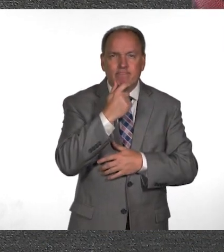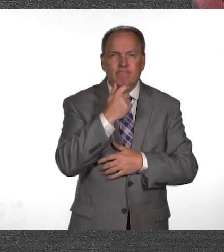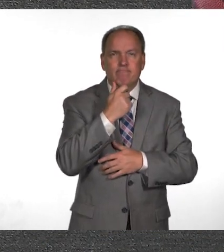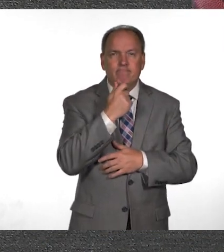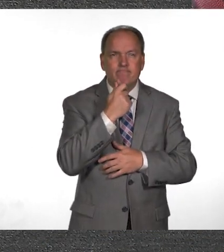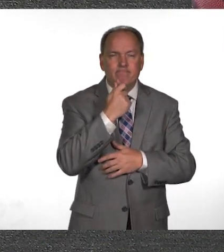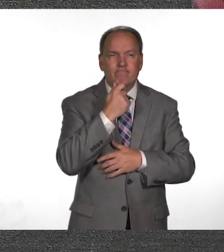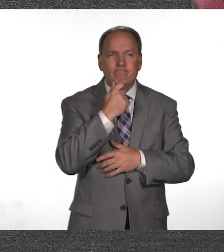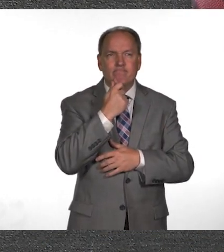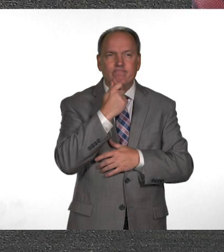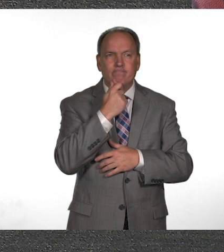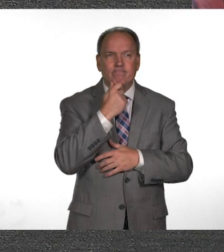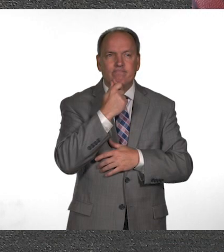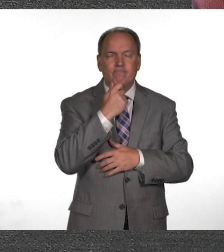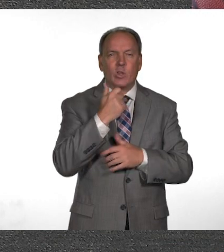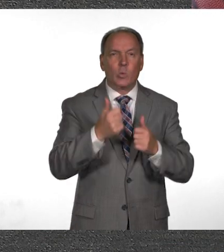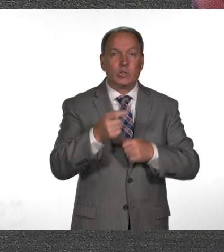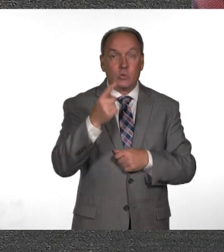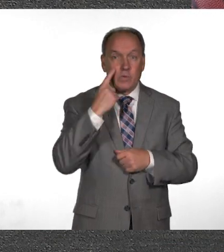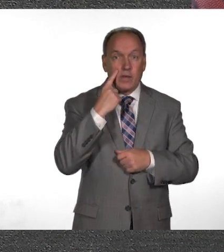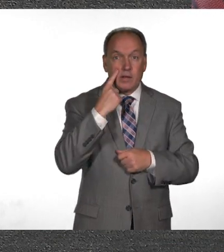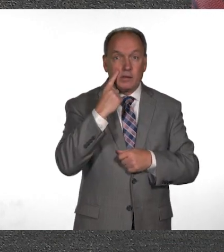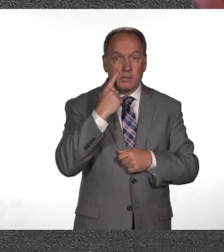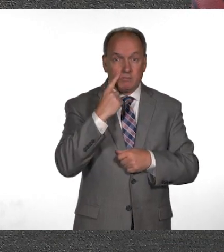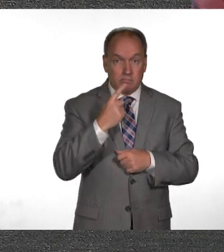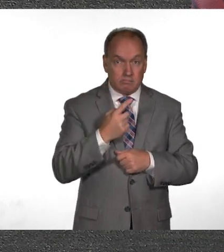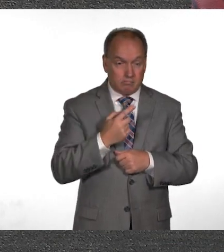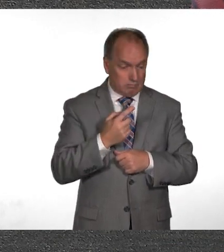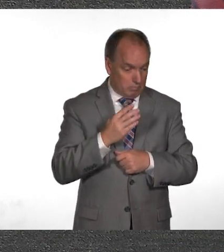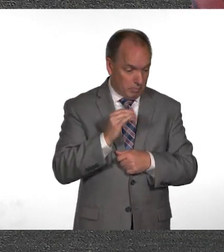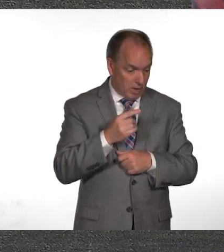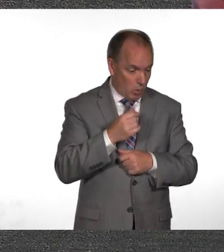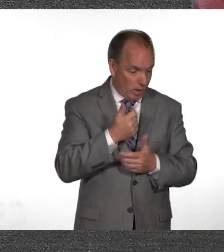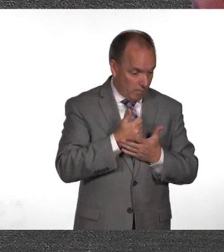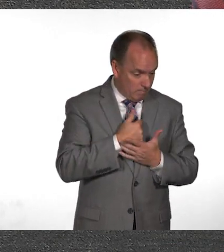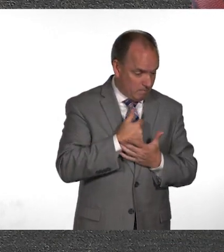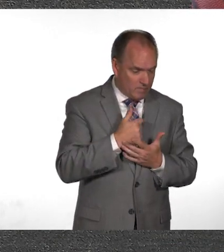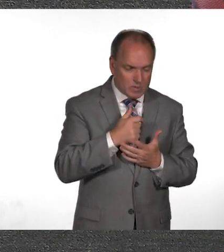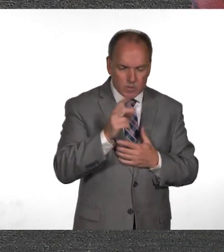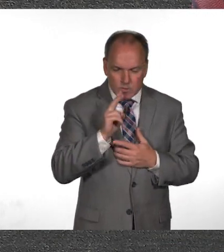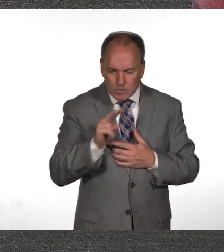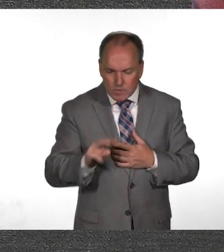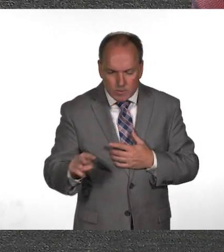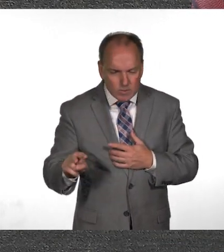think? What do you think? Which one do you think, Bingo? Let's look at all the ones we have next.